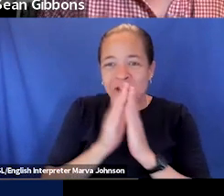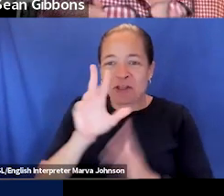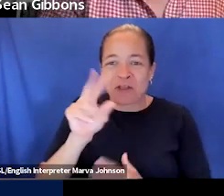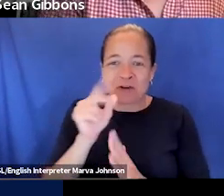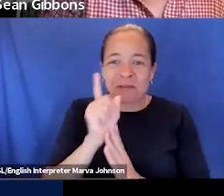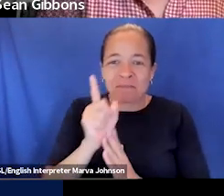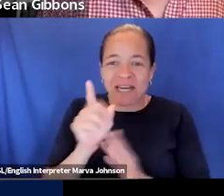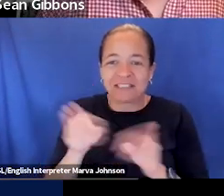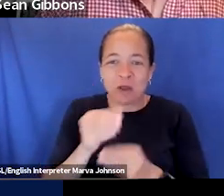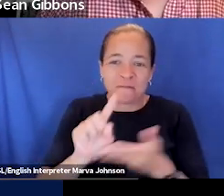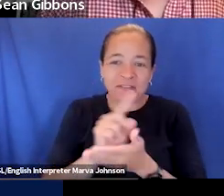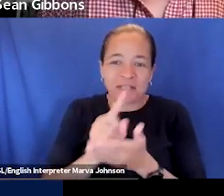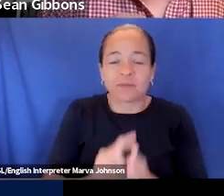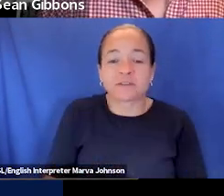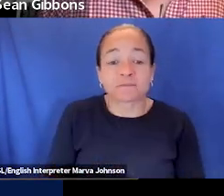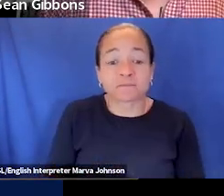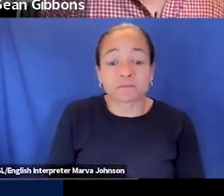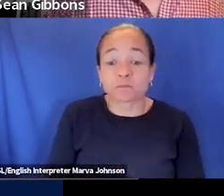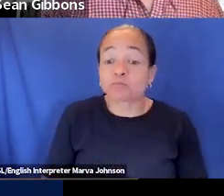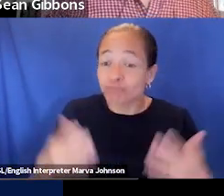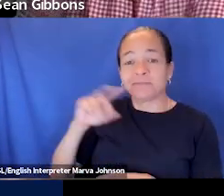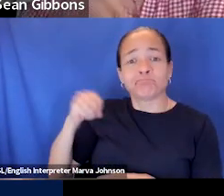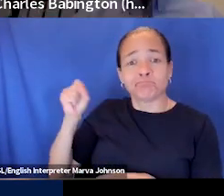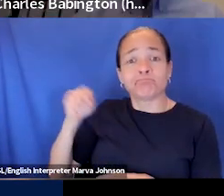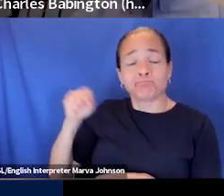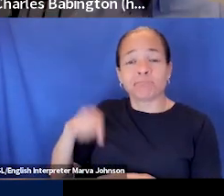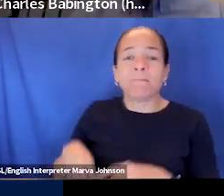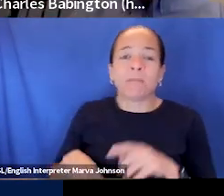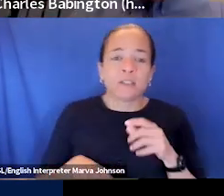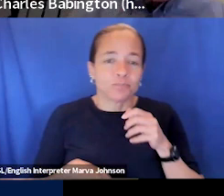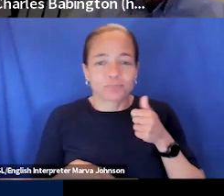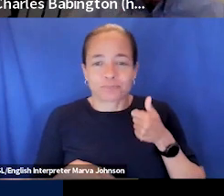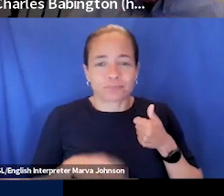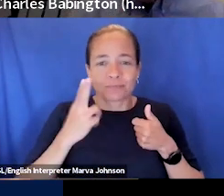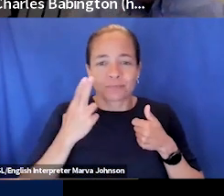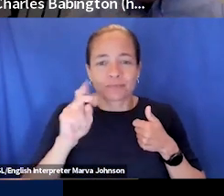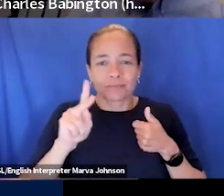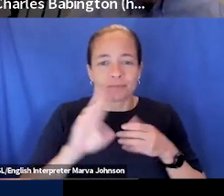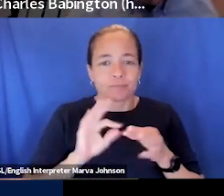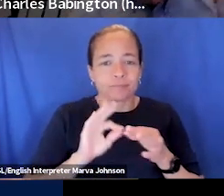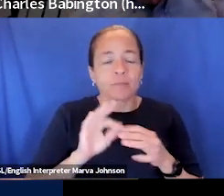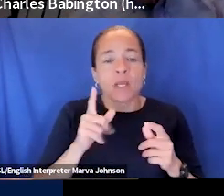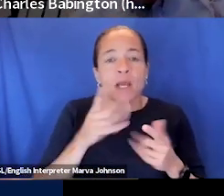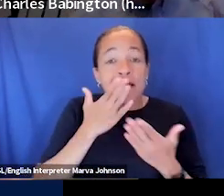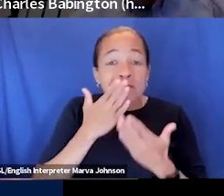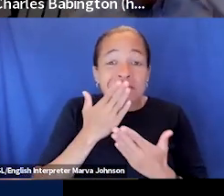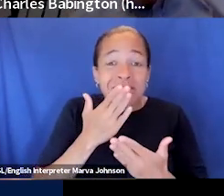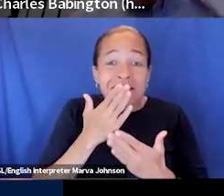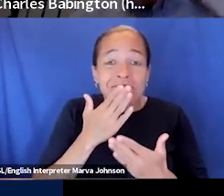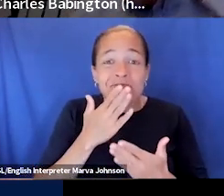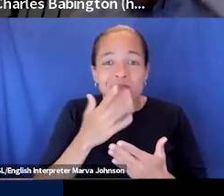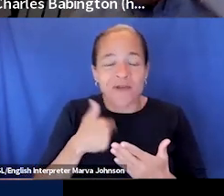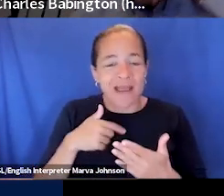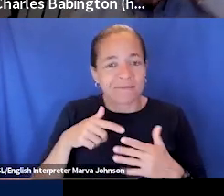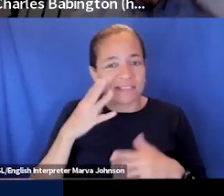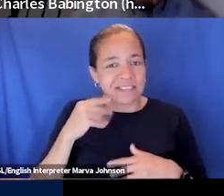session. All right, with that, Mr. Babington, over to you, sir. All righty. Well, thank you, all of you, for having me. I've done a similar webinar